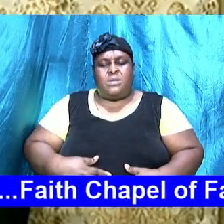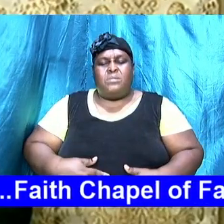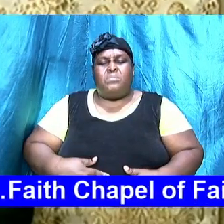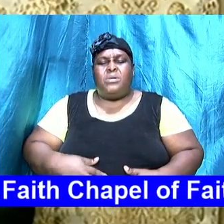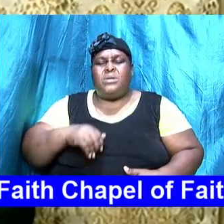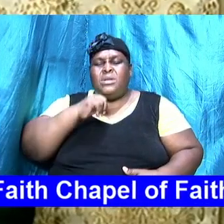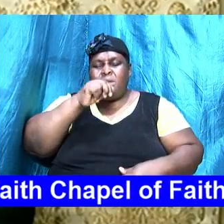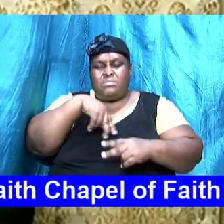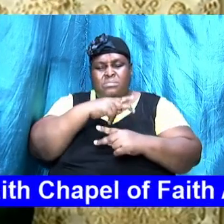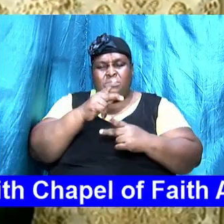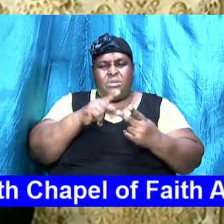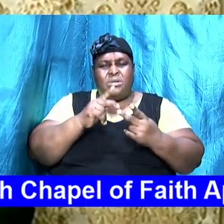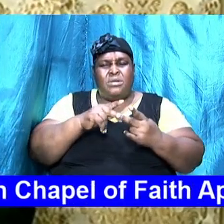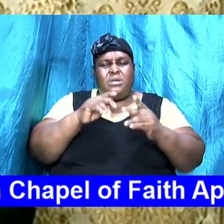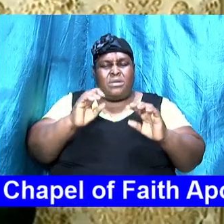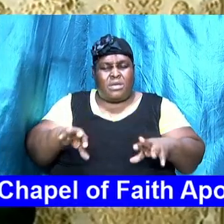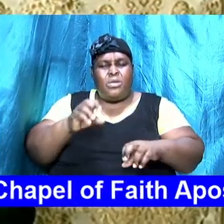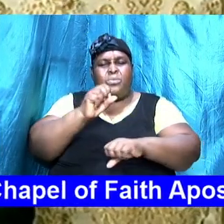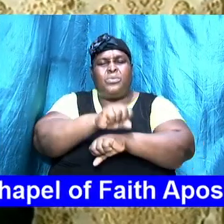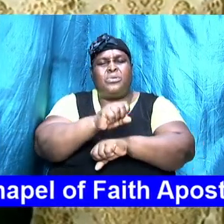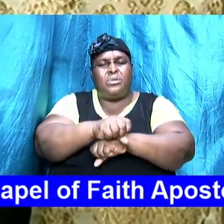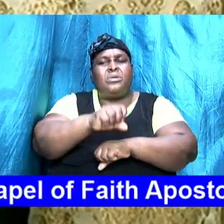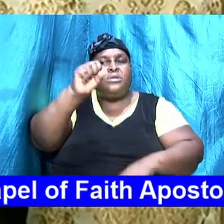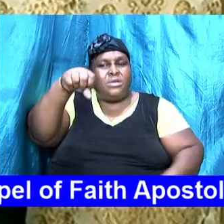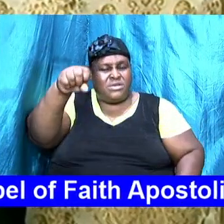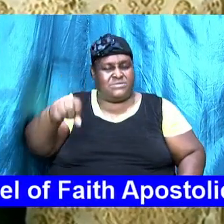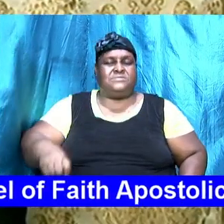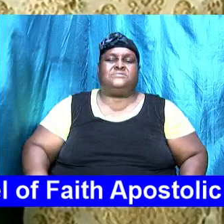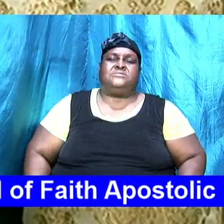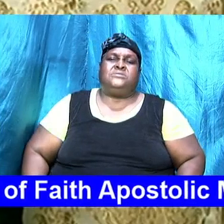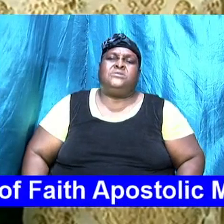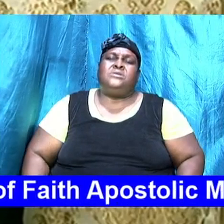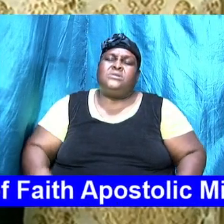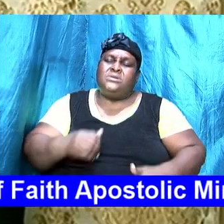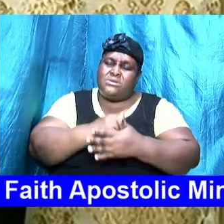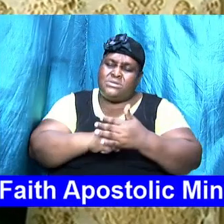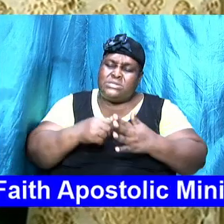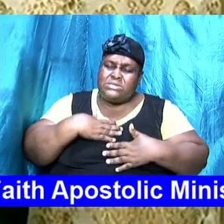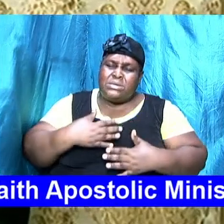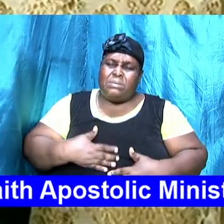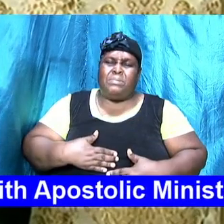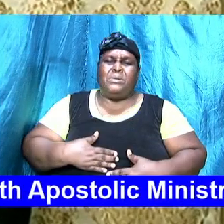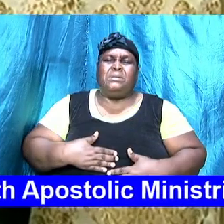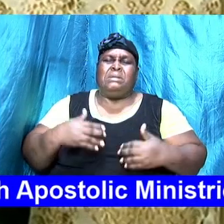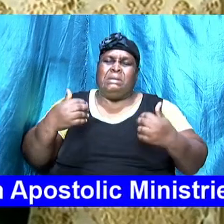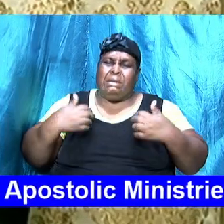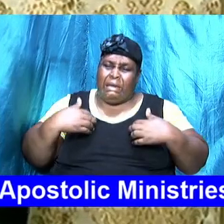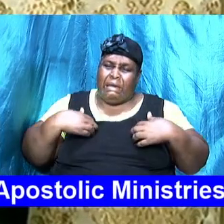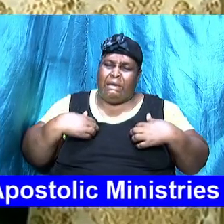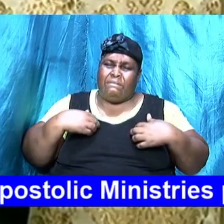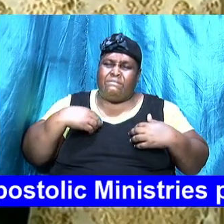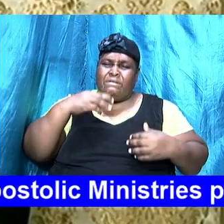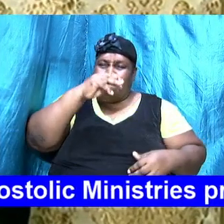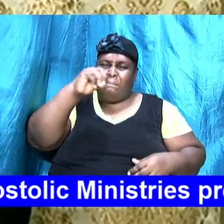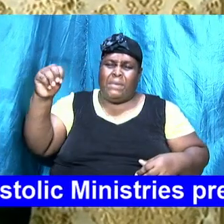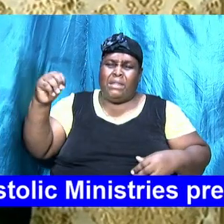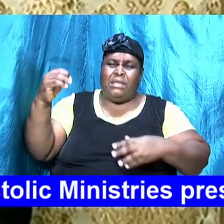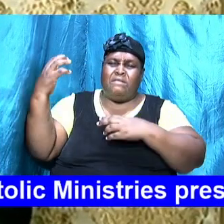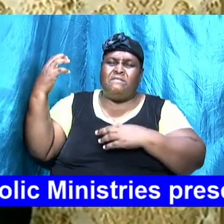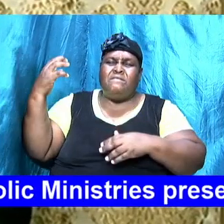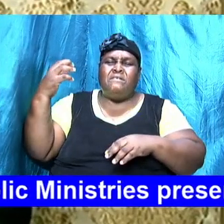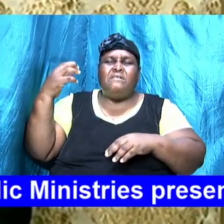can it work? Yes. Somebody that have a million faults and you only have